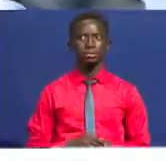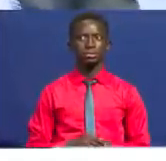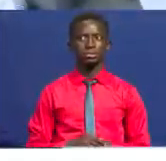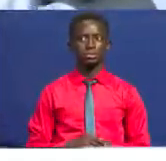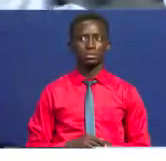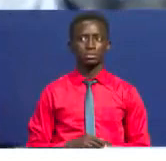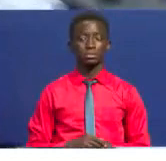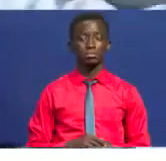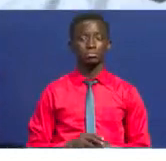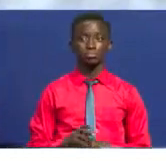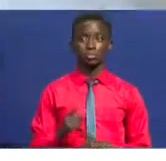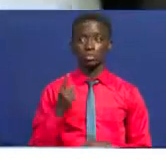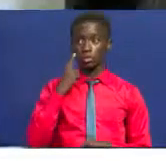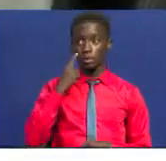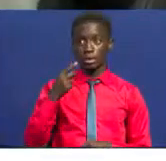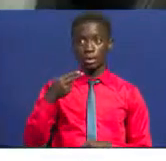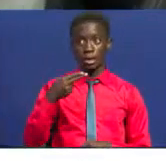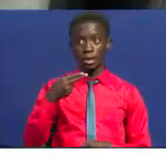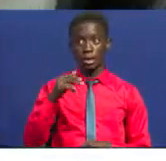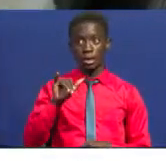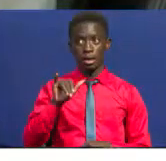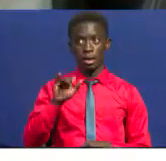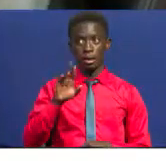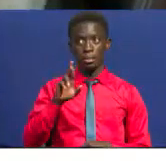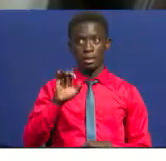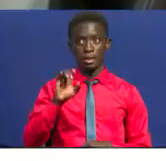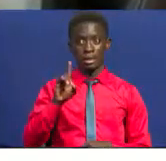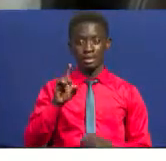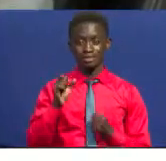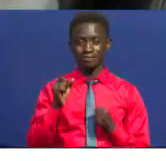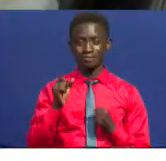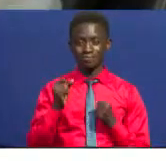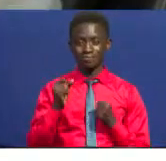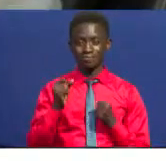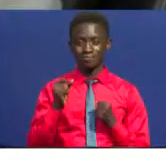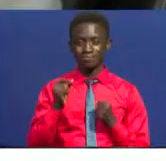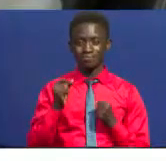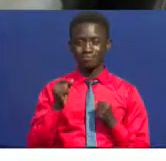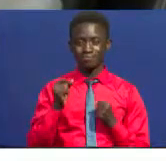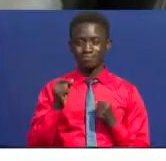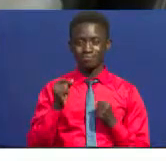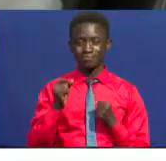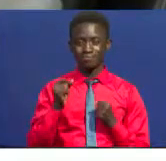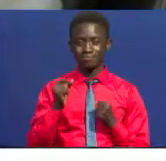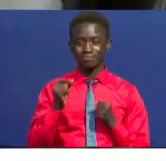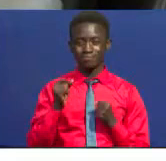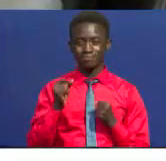While it may seem that hybrids are a recent phenomenon, the technology has been